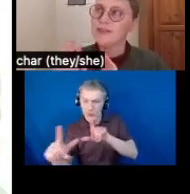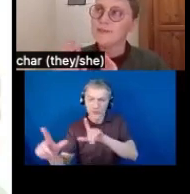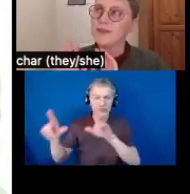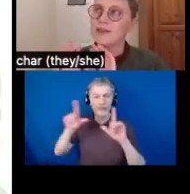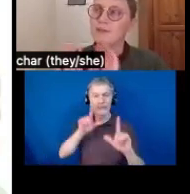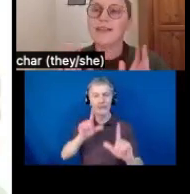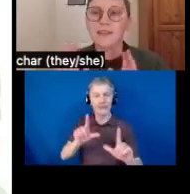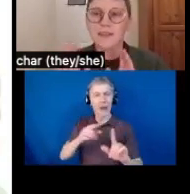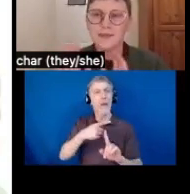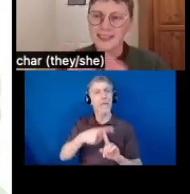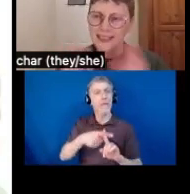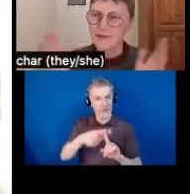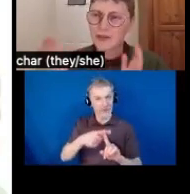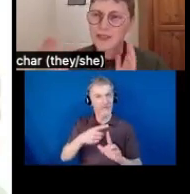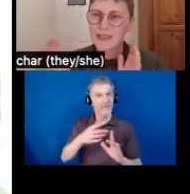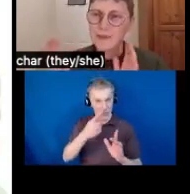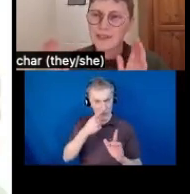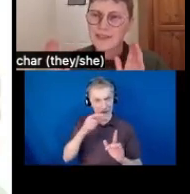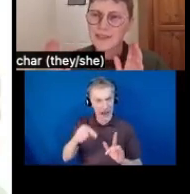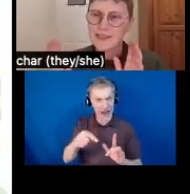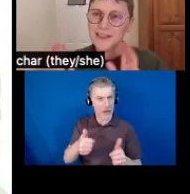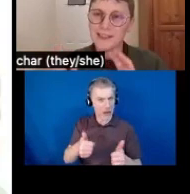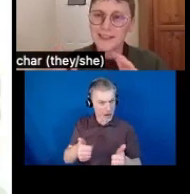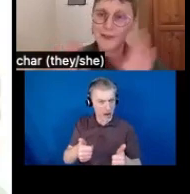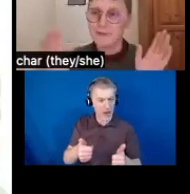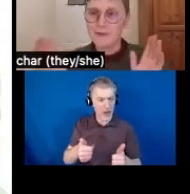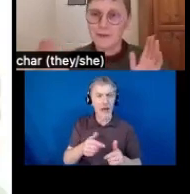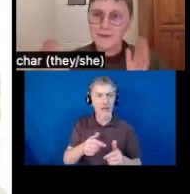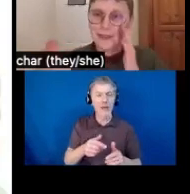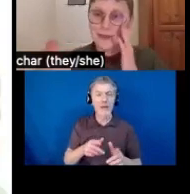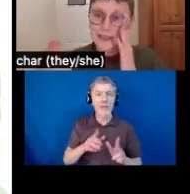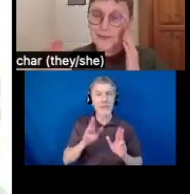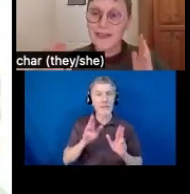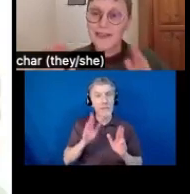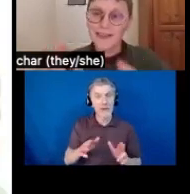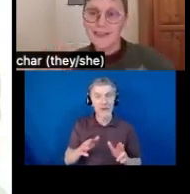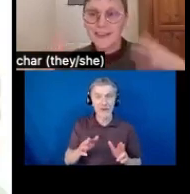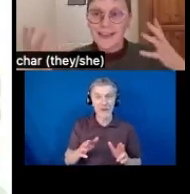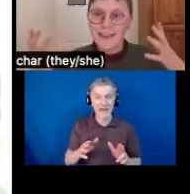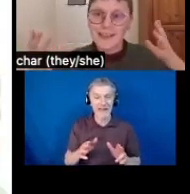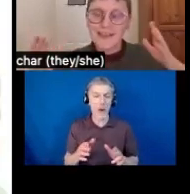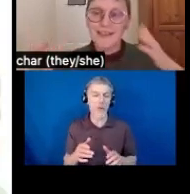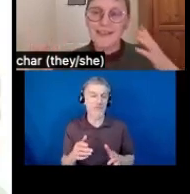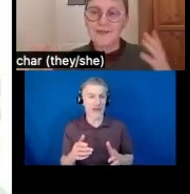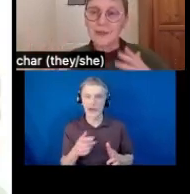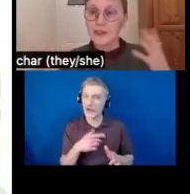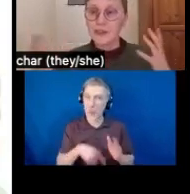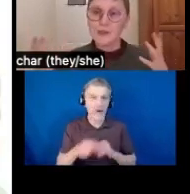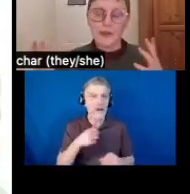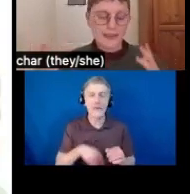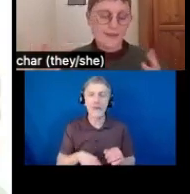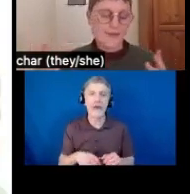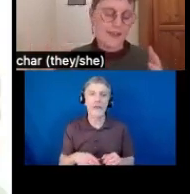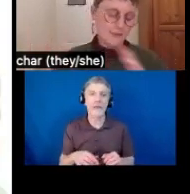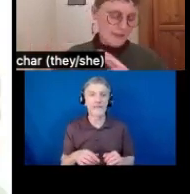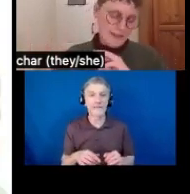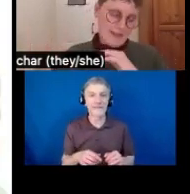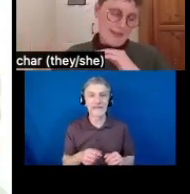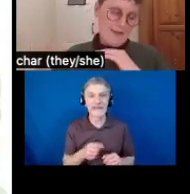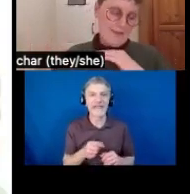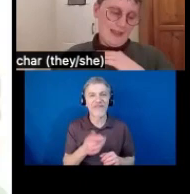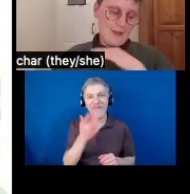avoid ideals of like kind of toxic positivity. Like if I reframe my chronic pain, I can see it as this really good positive